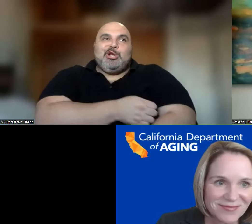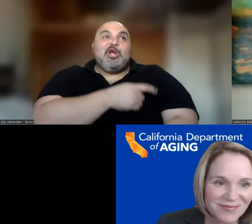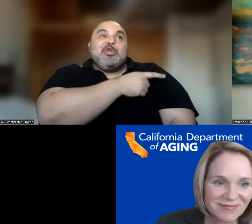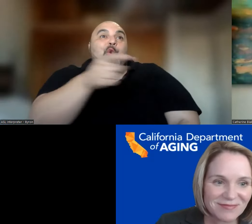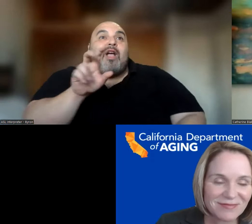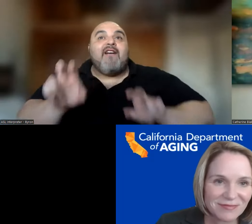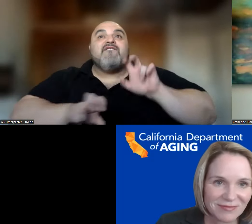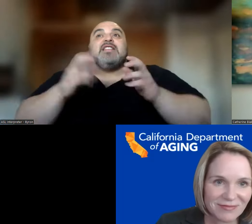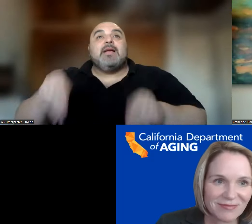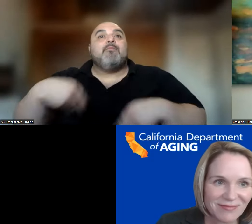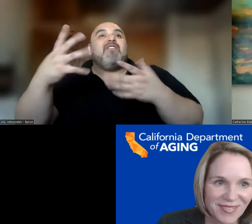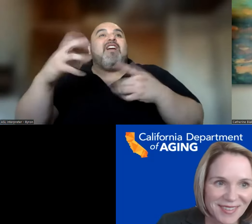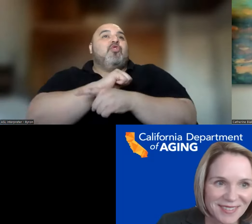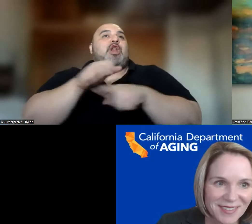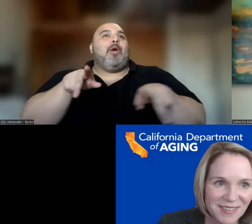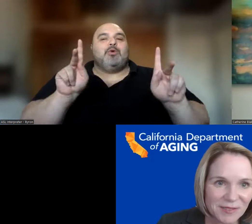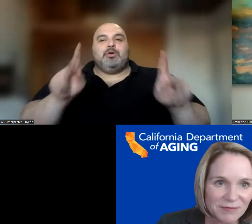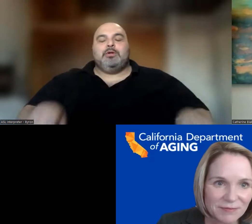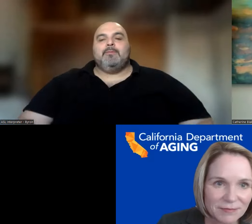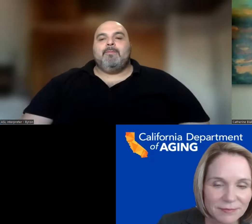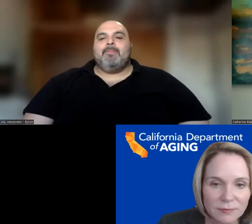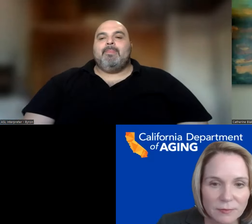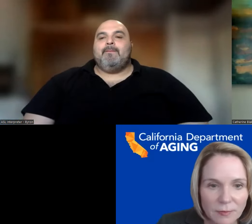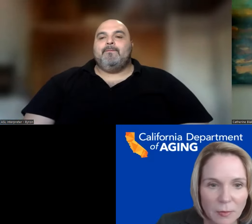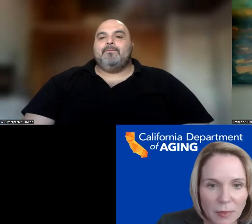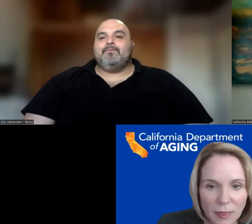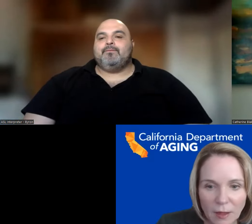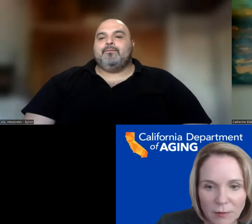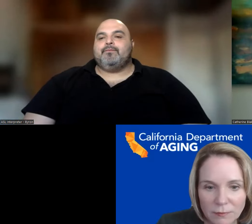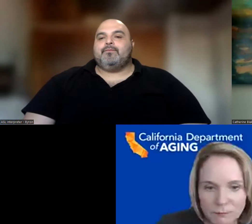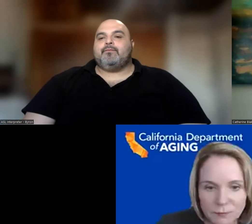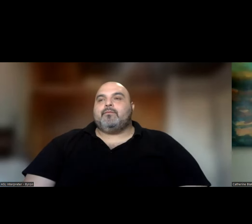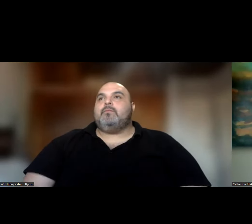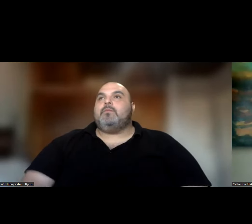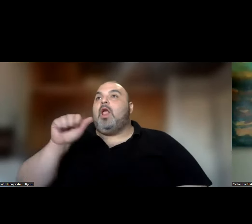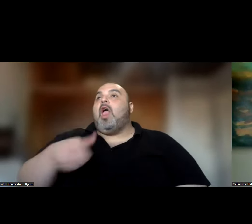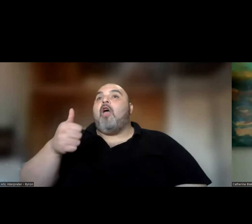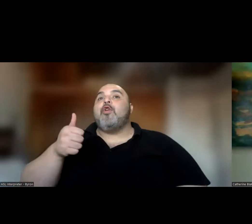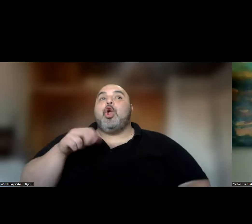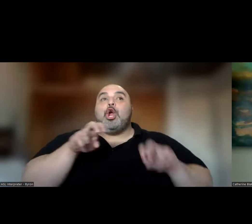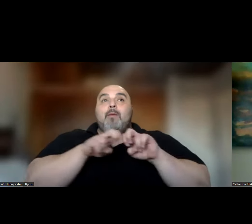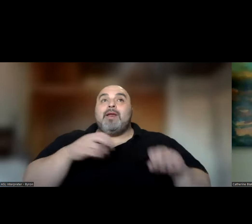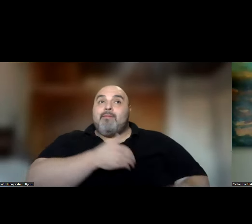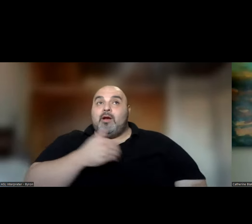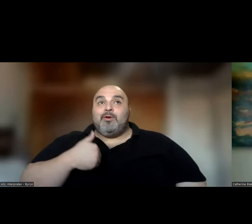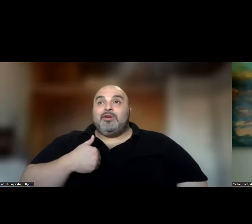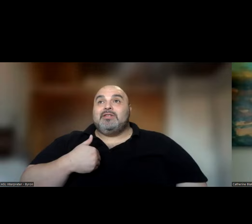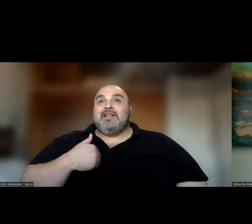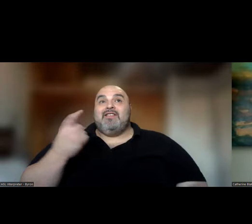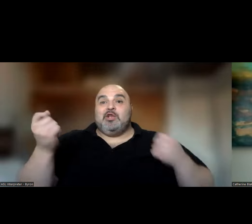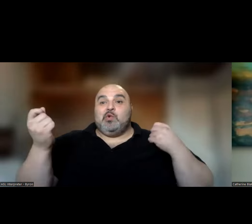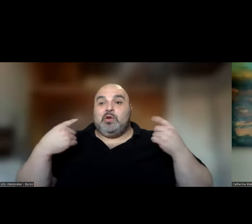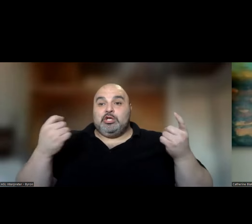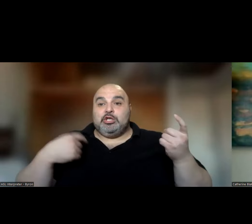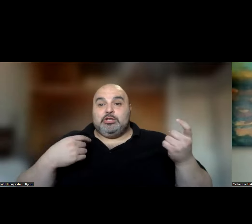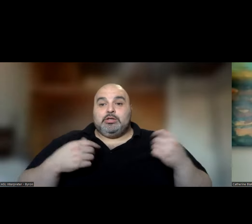investing in providing those training opportunities. Do other committee members have any questions?